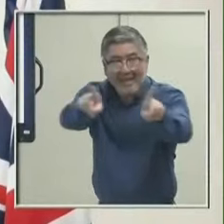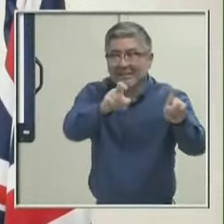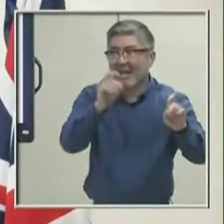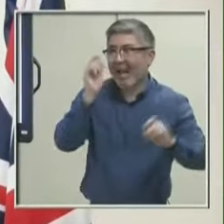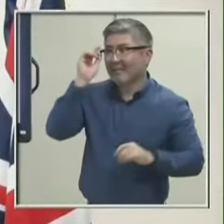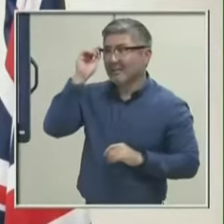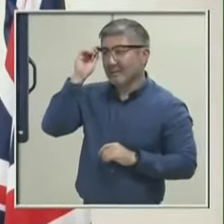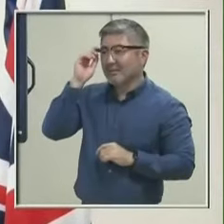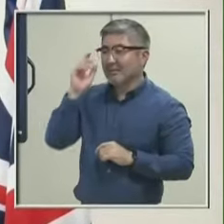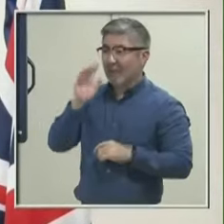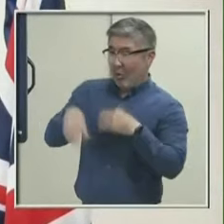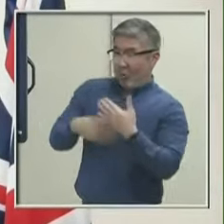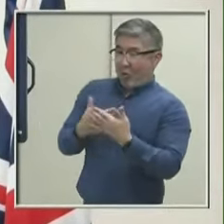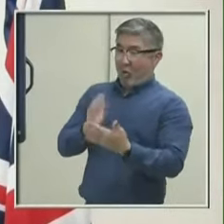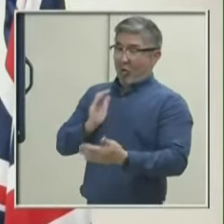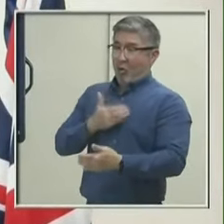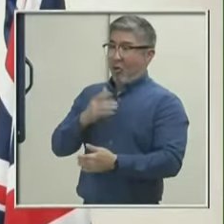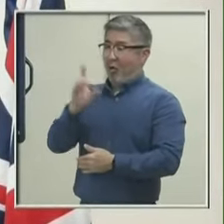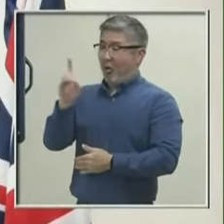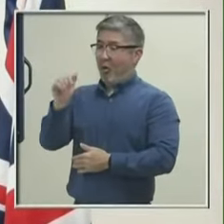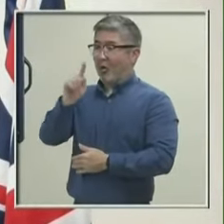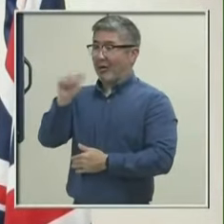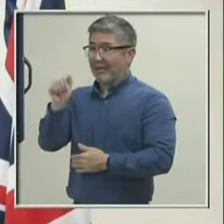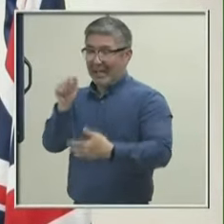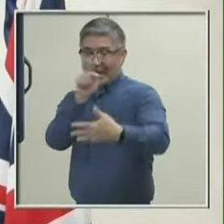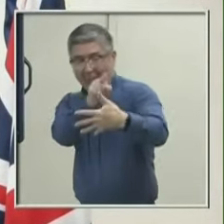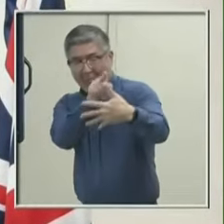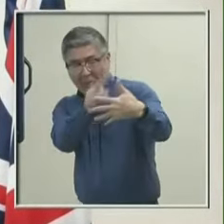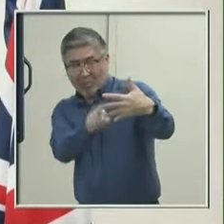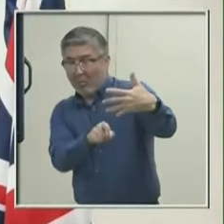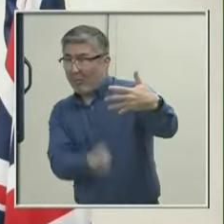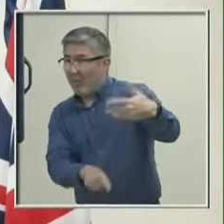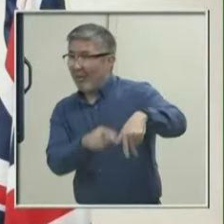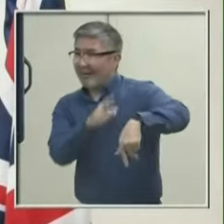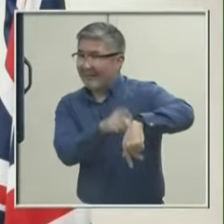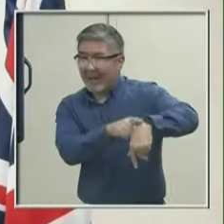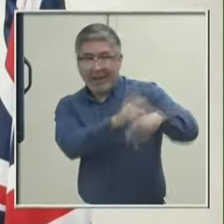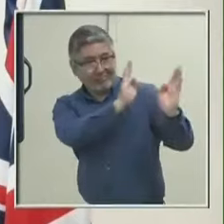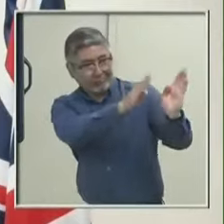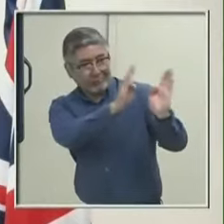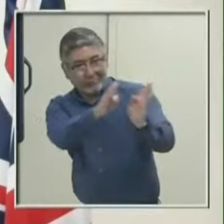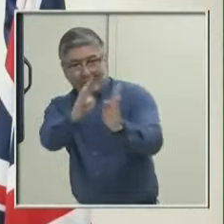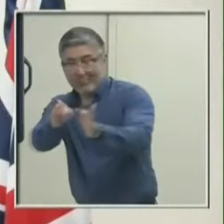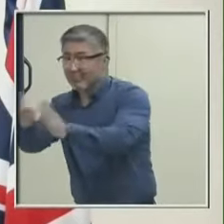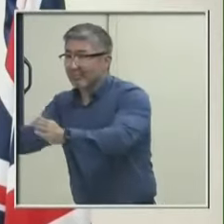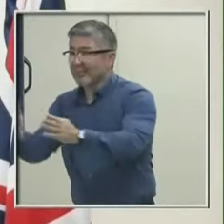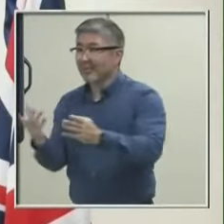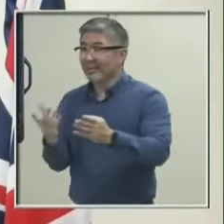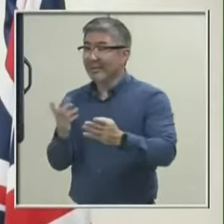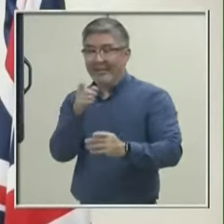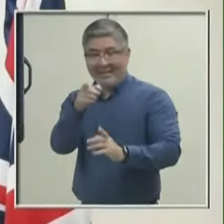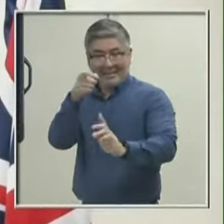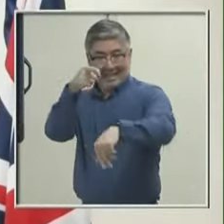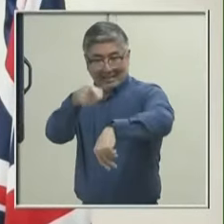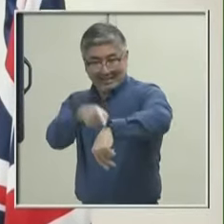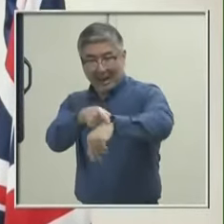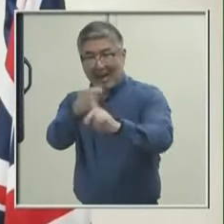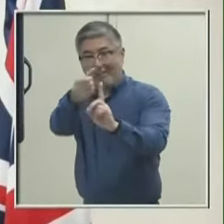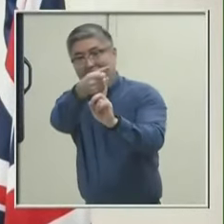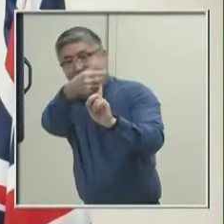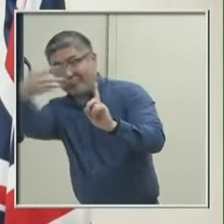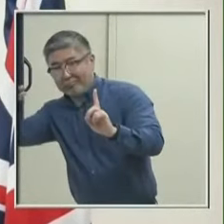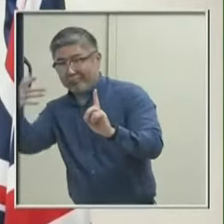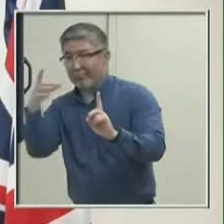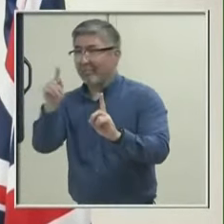data point. You will have every single lat long and time and what data is associated with a description of that